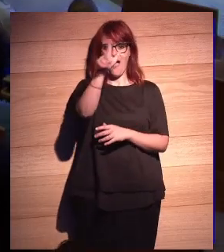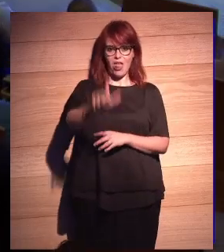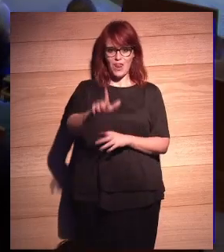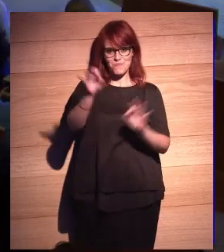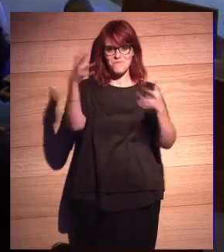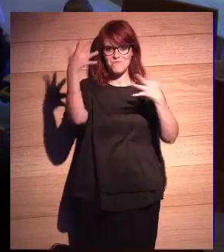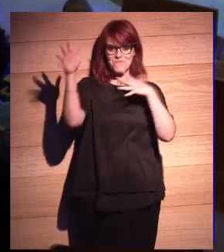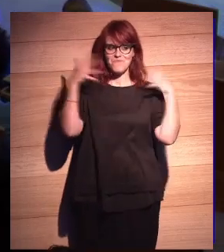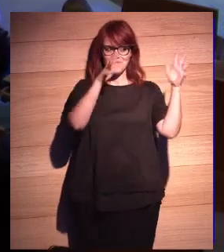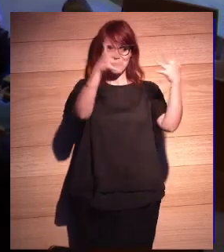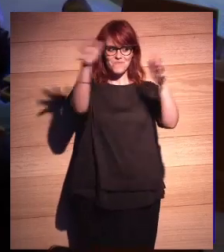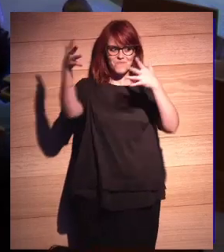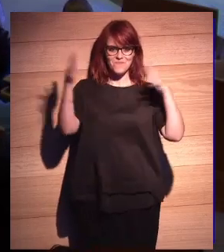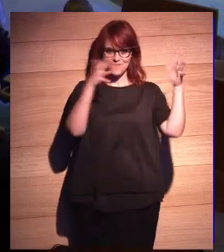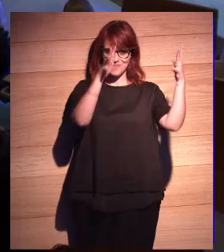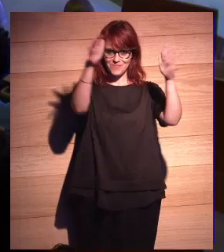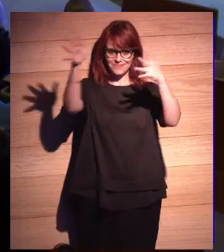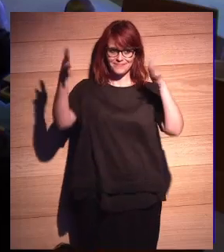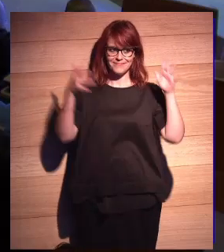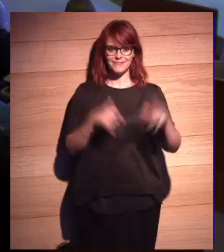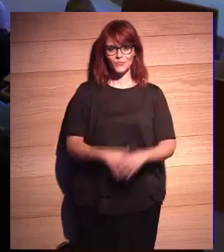Chagall.